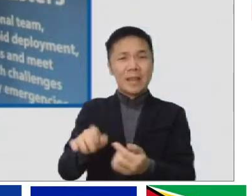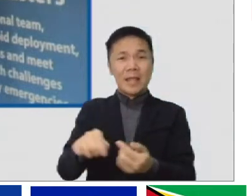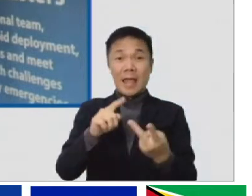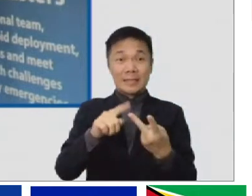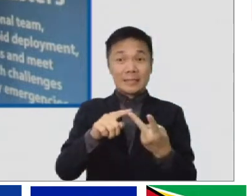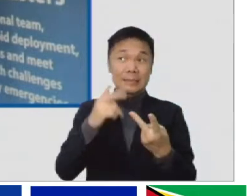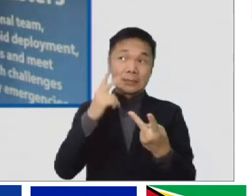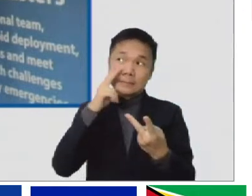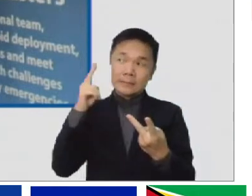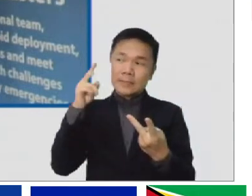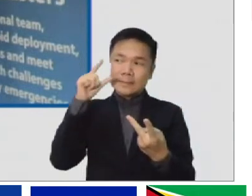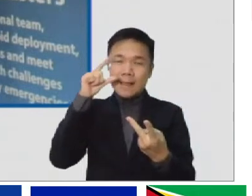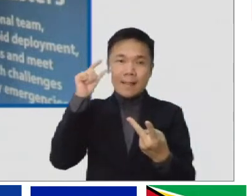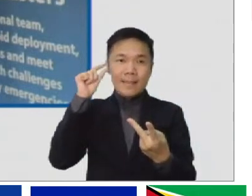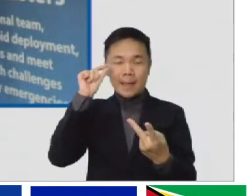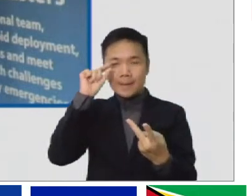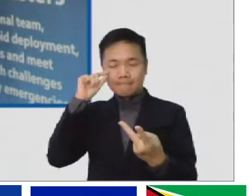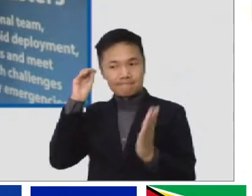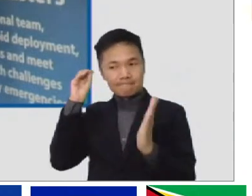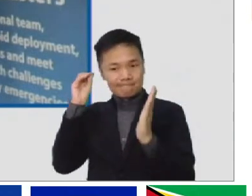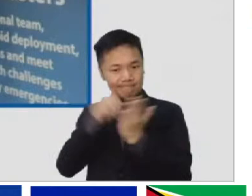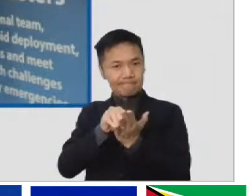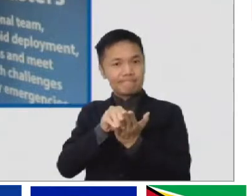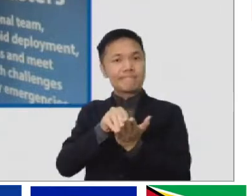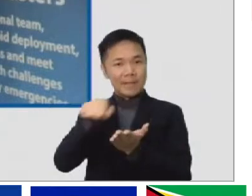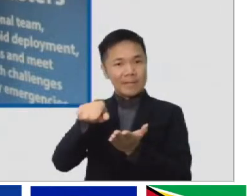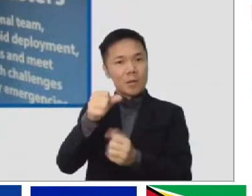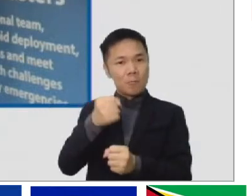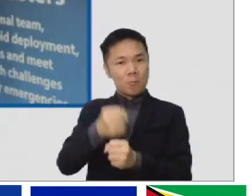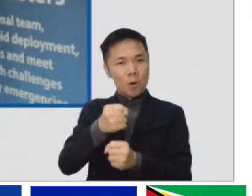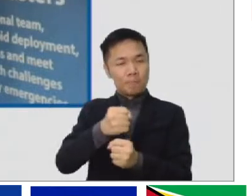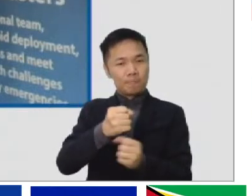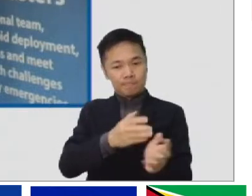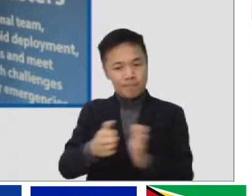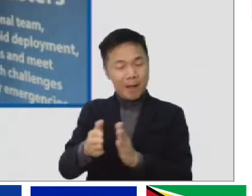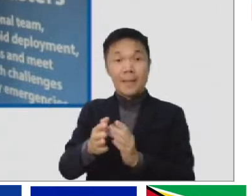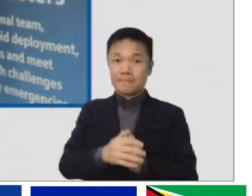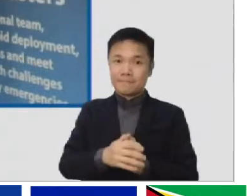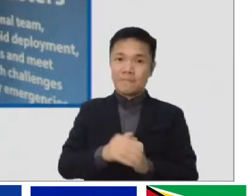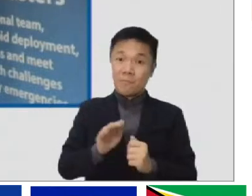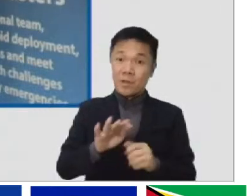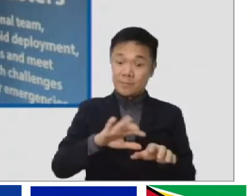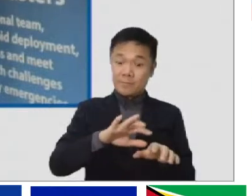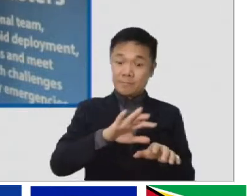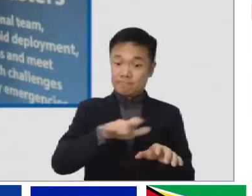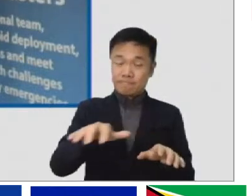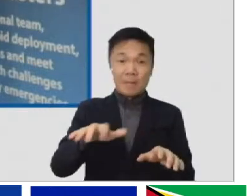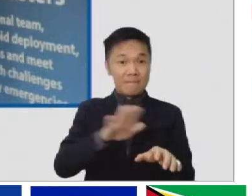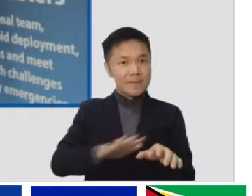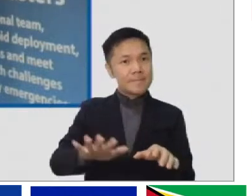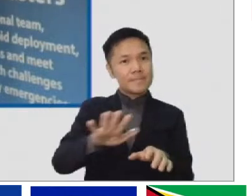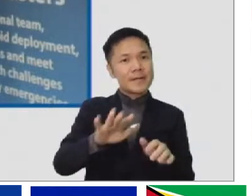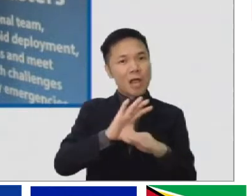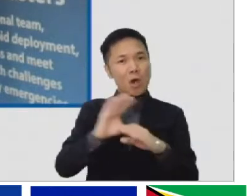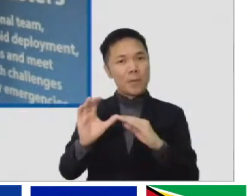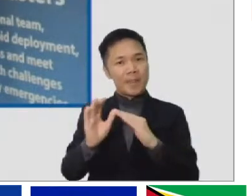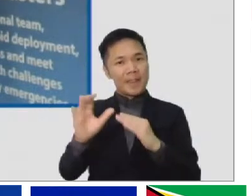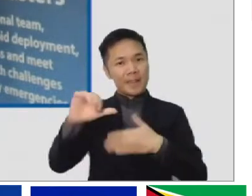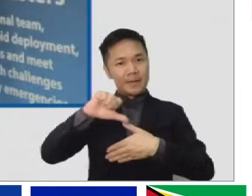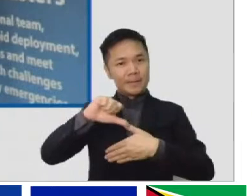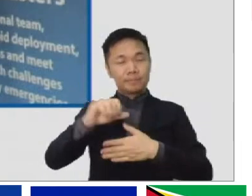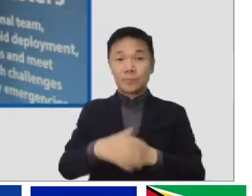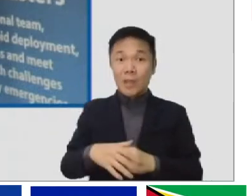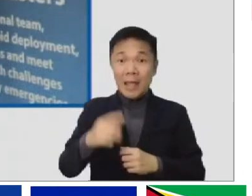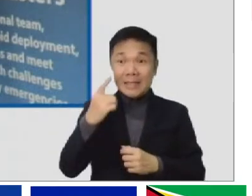other indicators in the region, mainly related to the governance and risk reduction, as